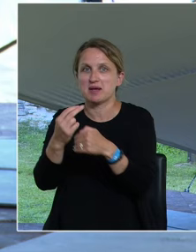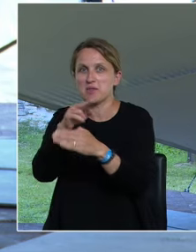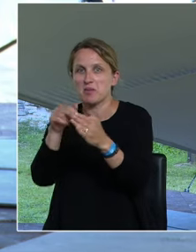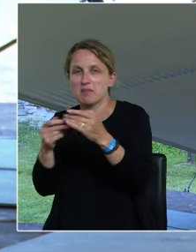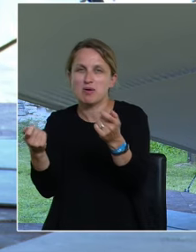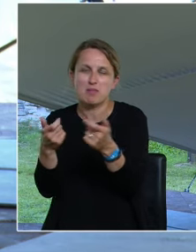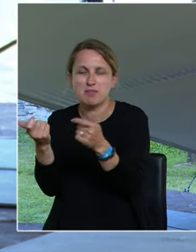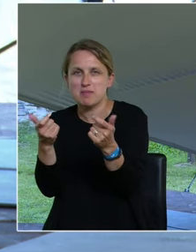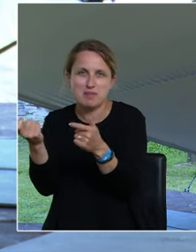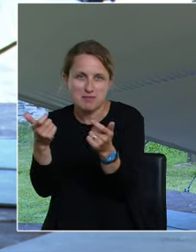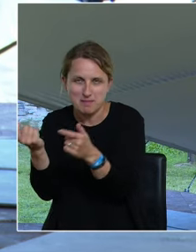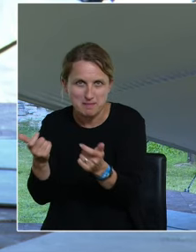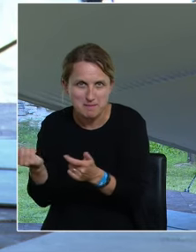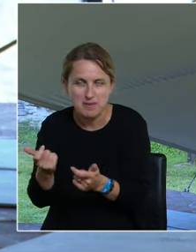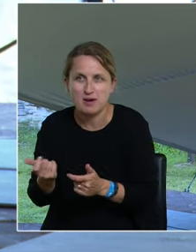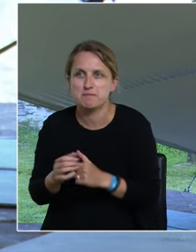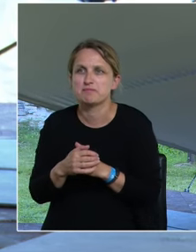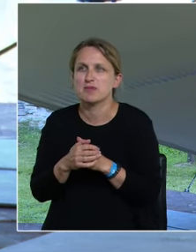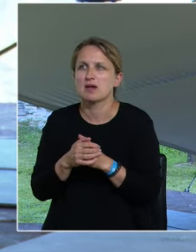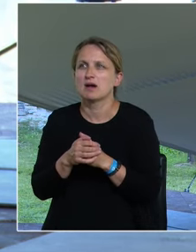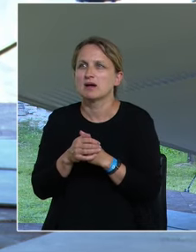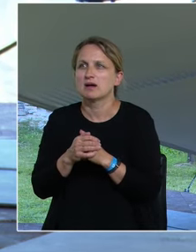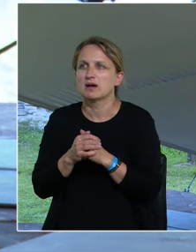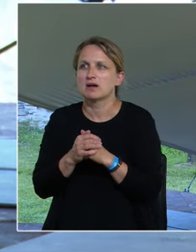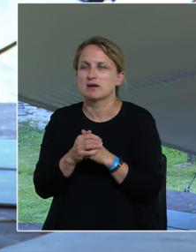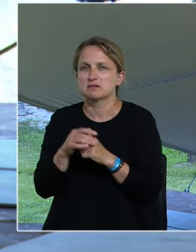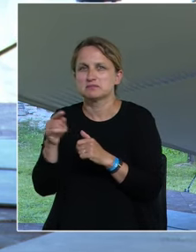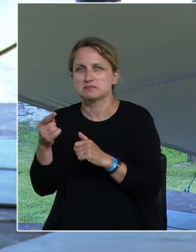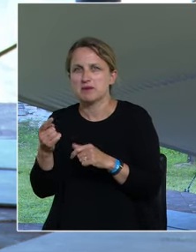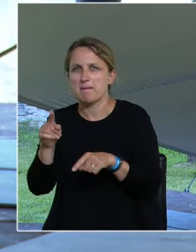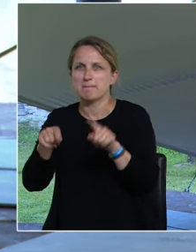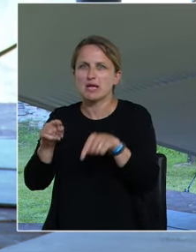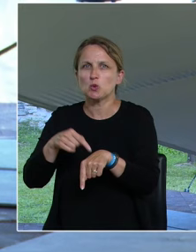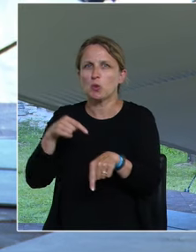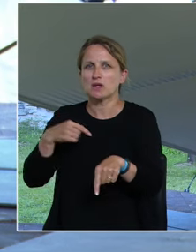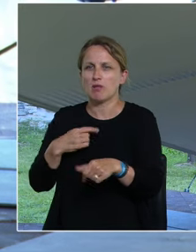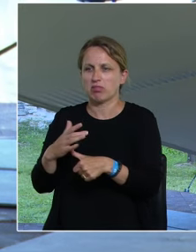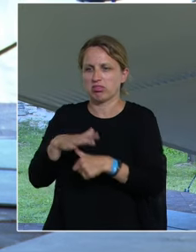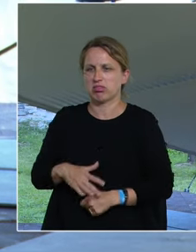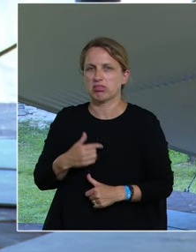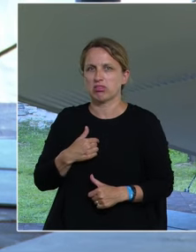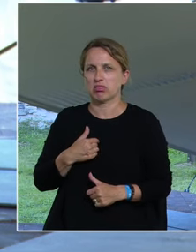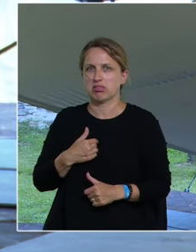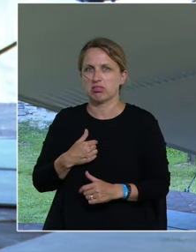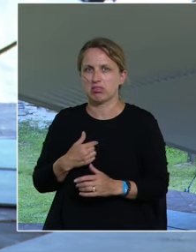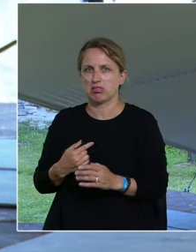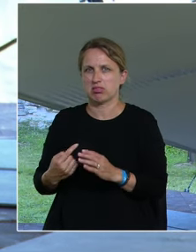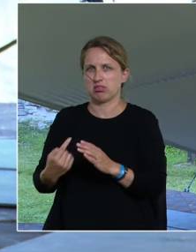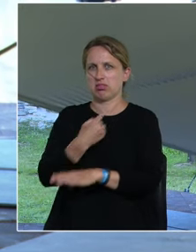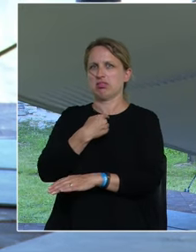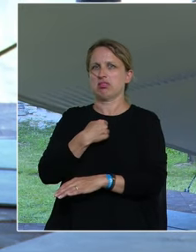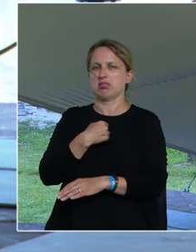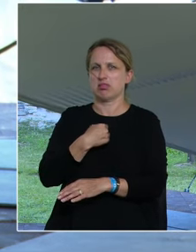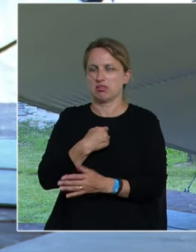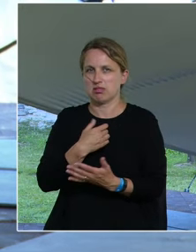that reported to have been sort of virtually abused or assaulted, and that was a big case.